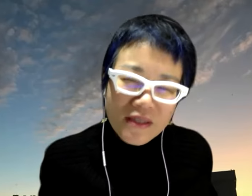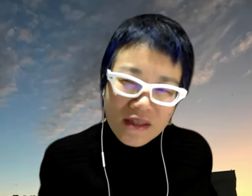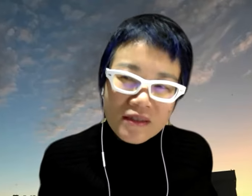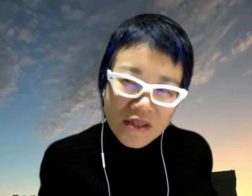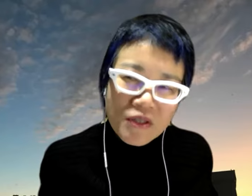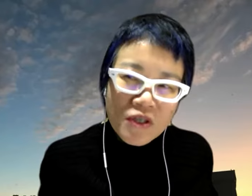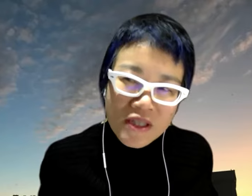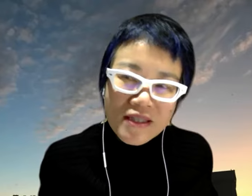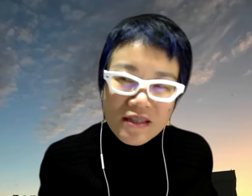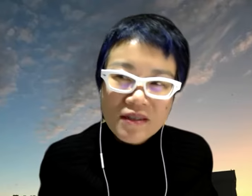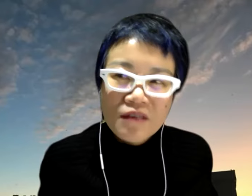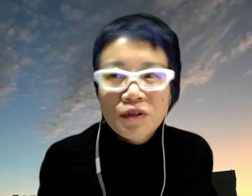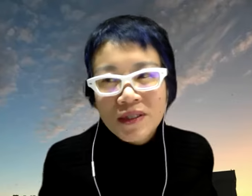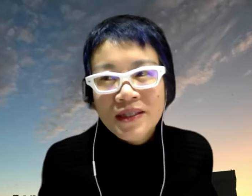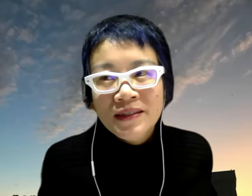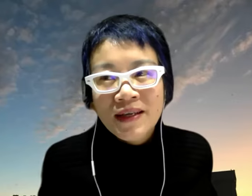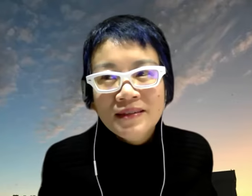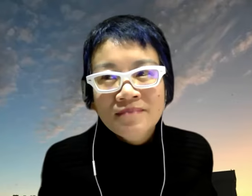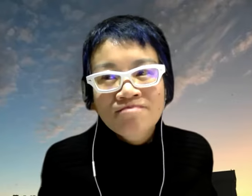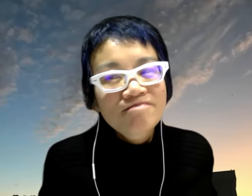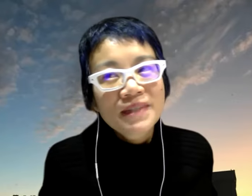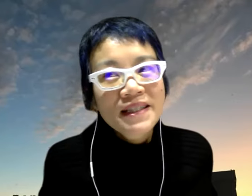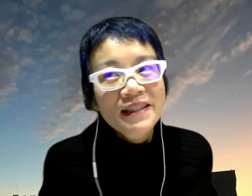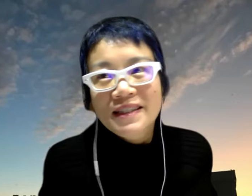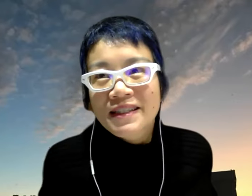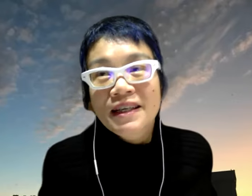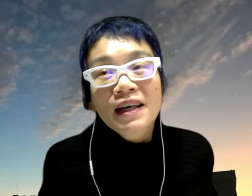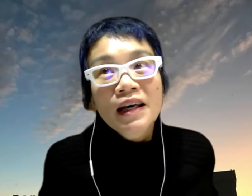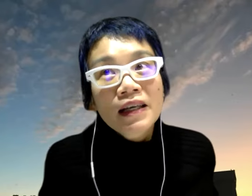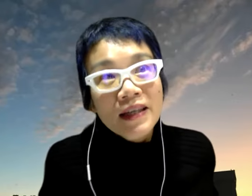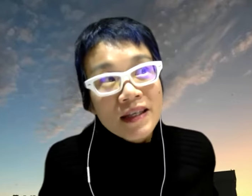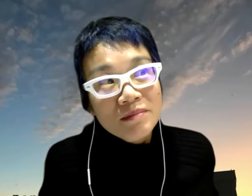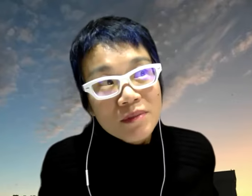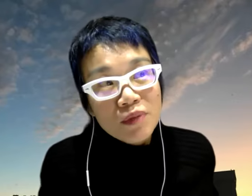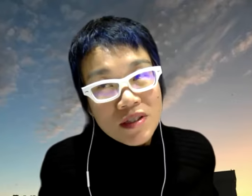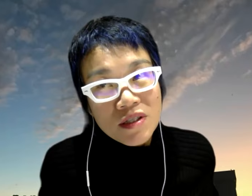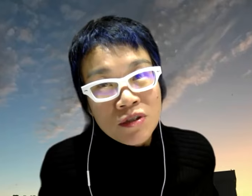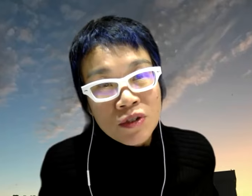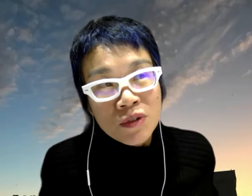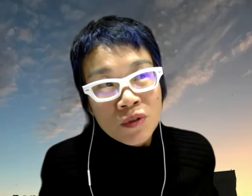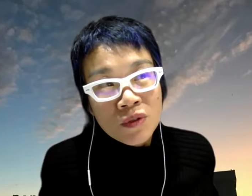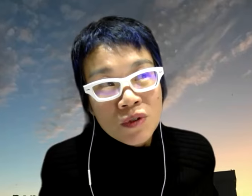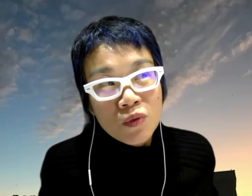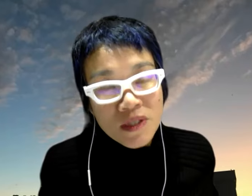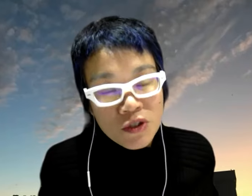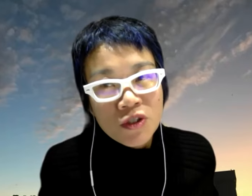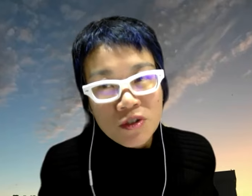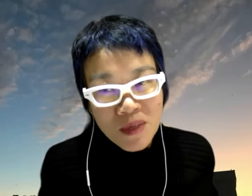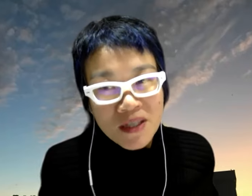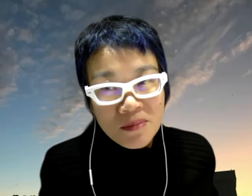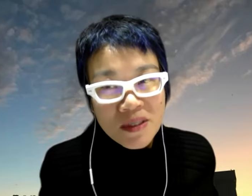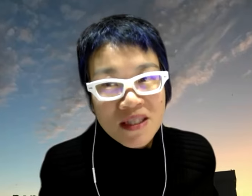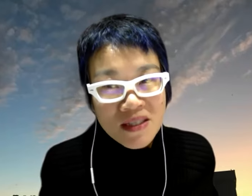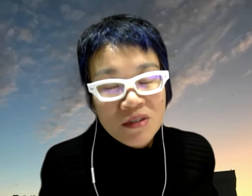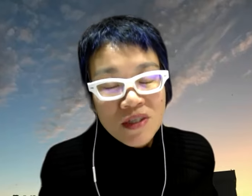So there's a discourse in South Korea that basically claimed prostitution was introduced